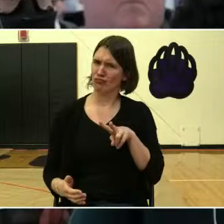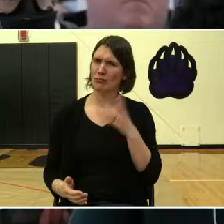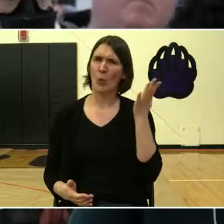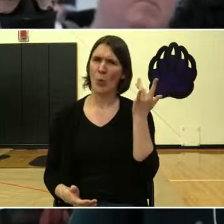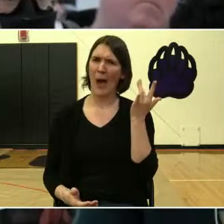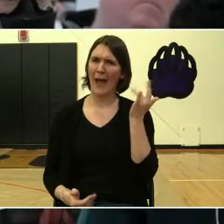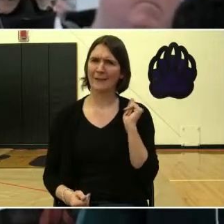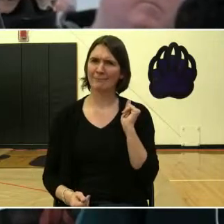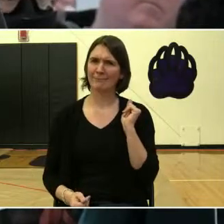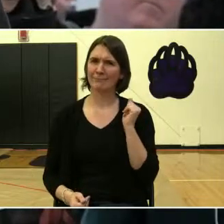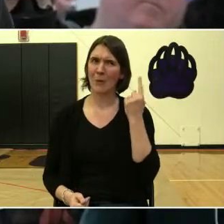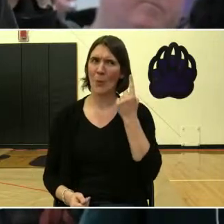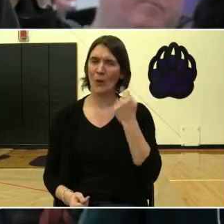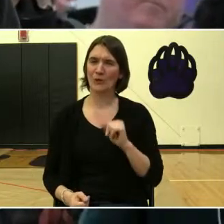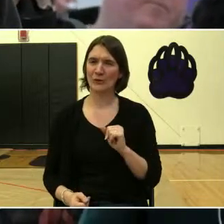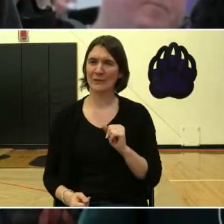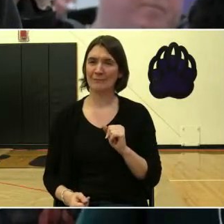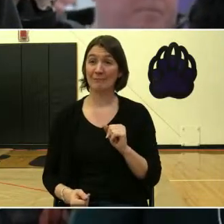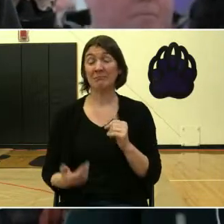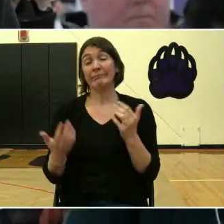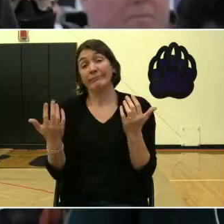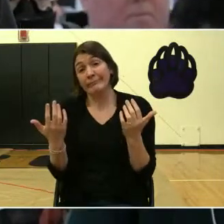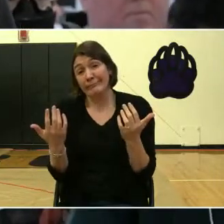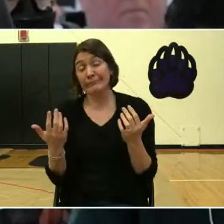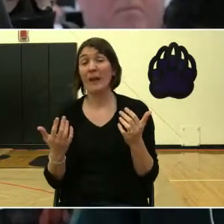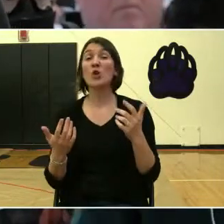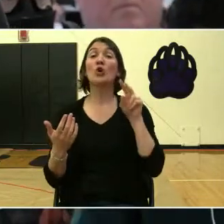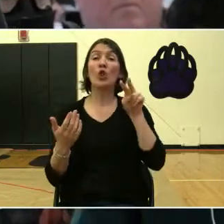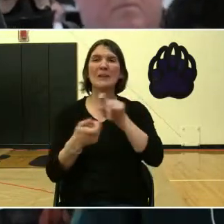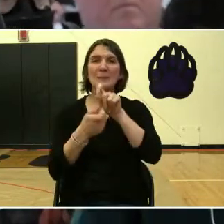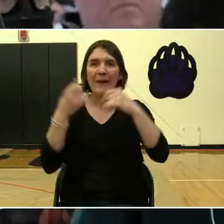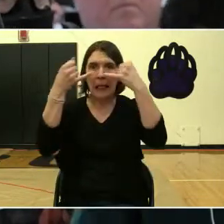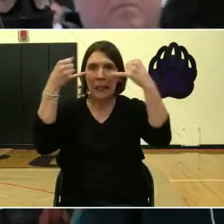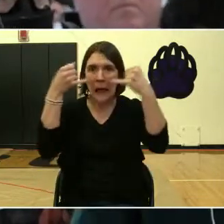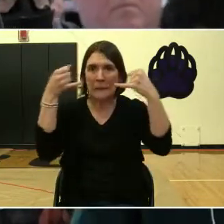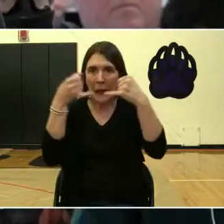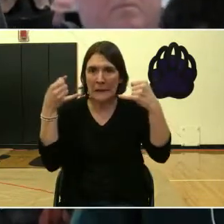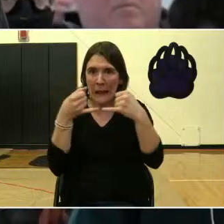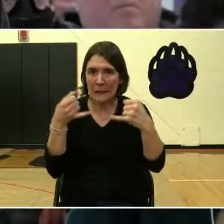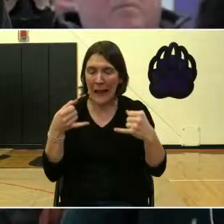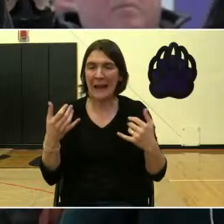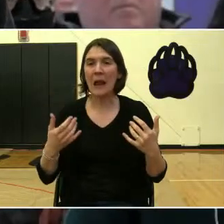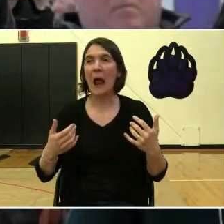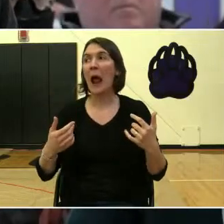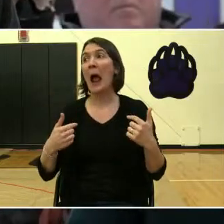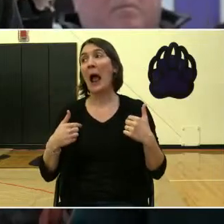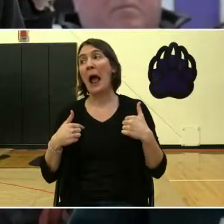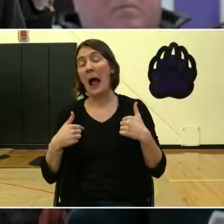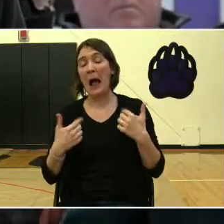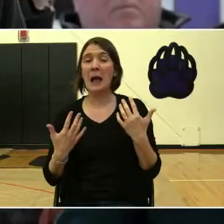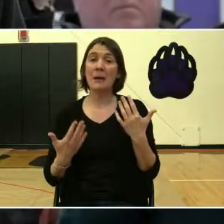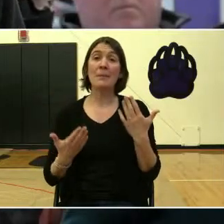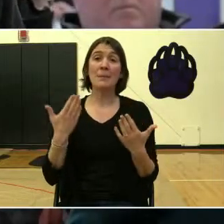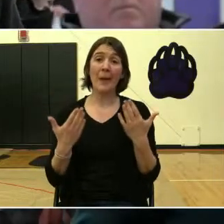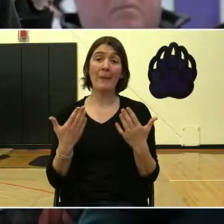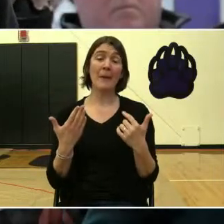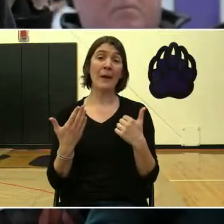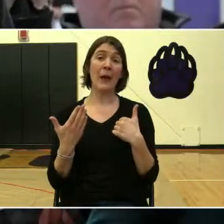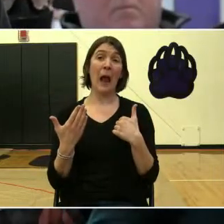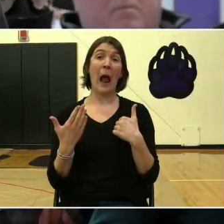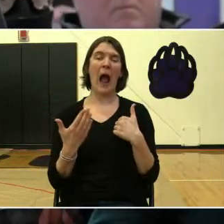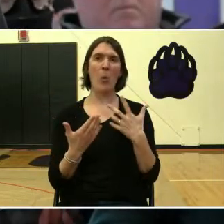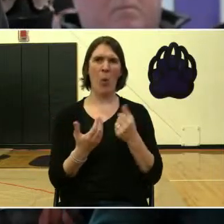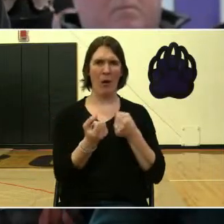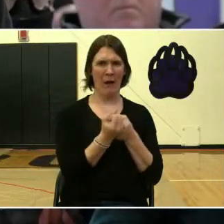that's happening we could all look at line items in the budget and I may have a particular argument for a